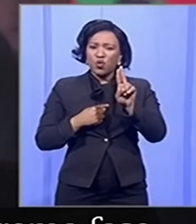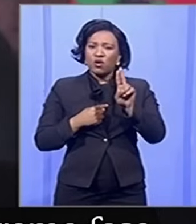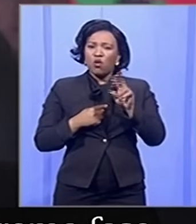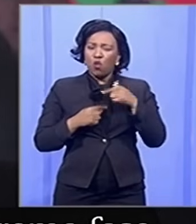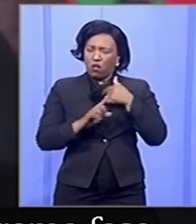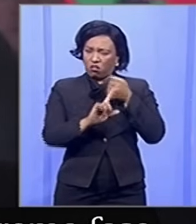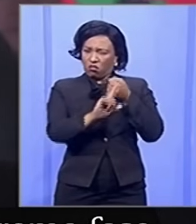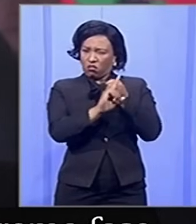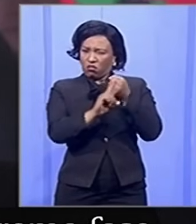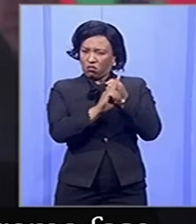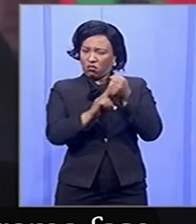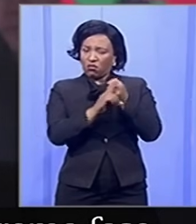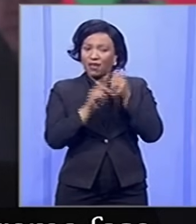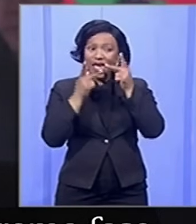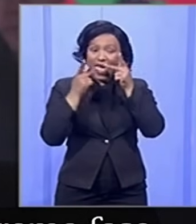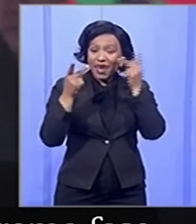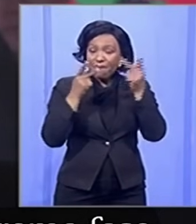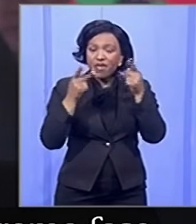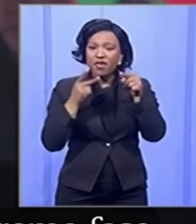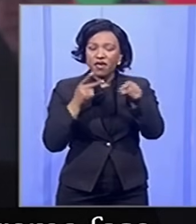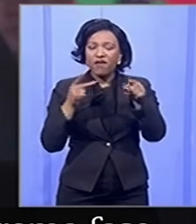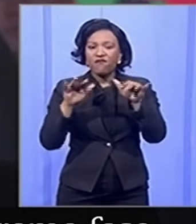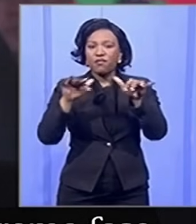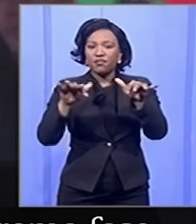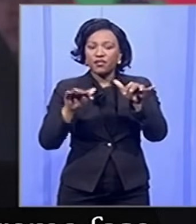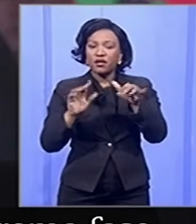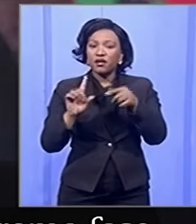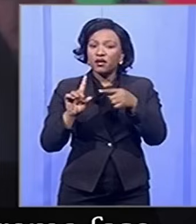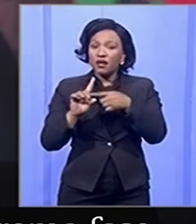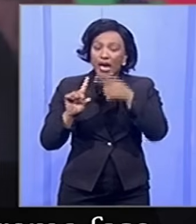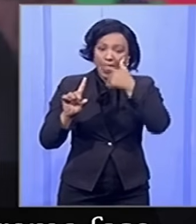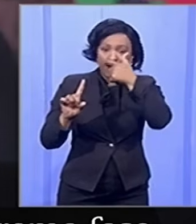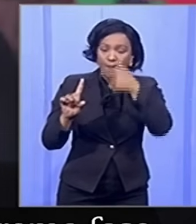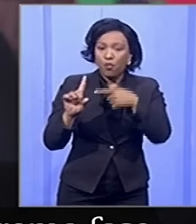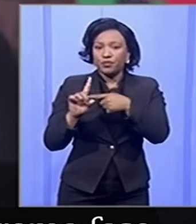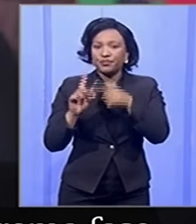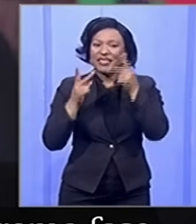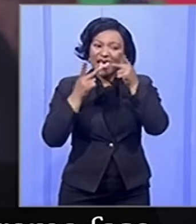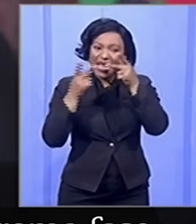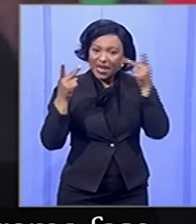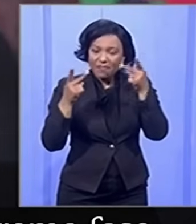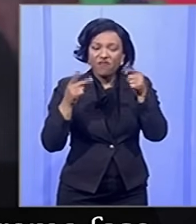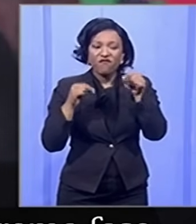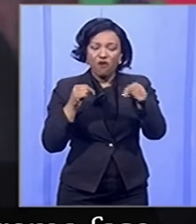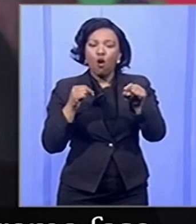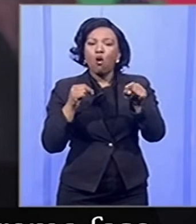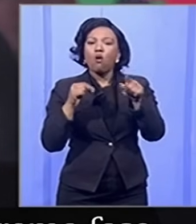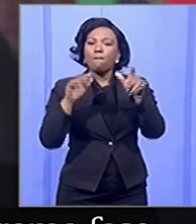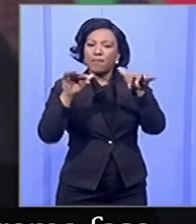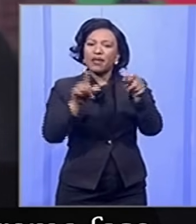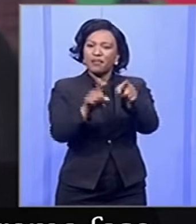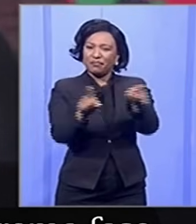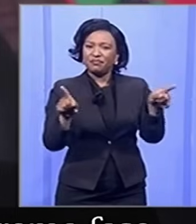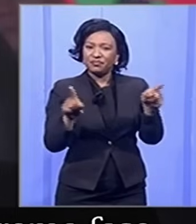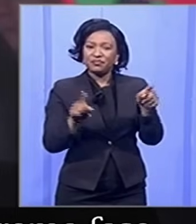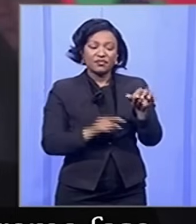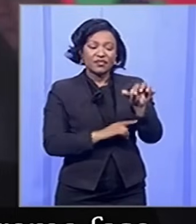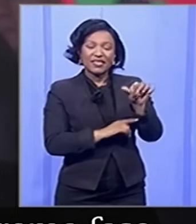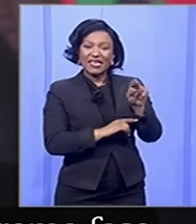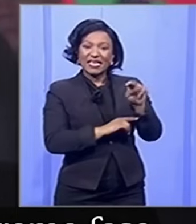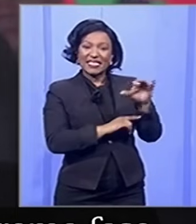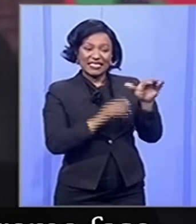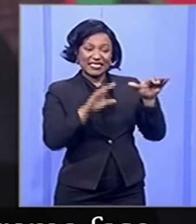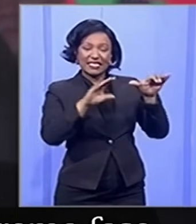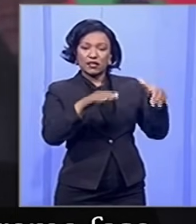our people. Ramaphosa is the enemy of our people. The ANC